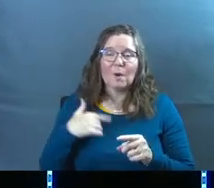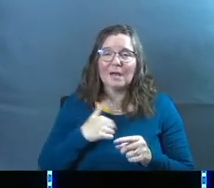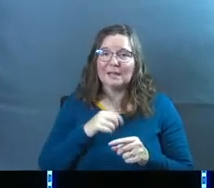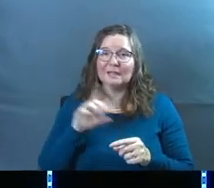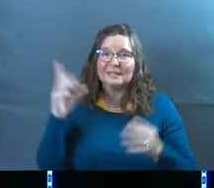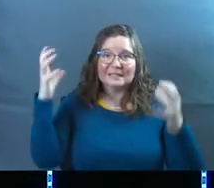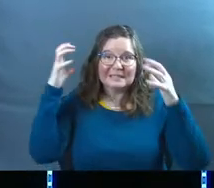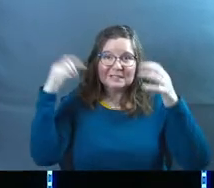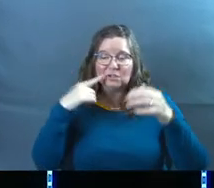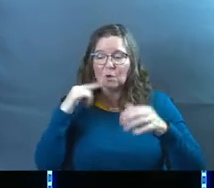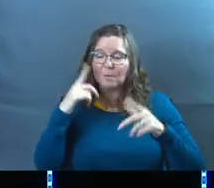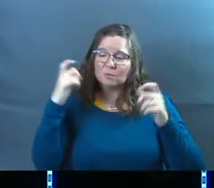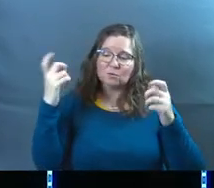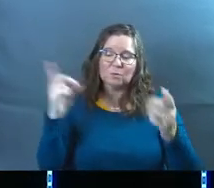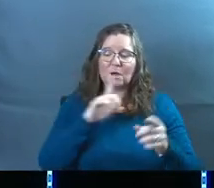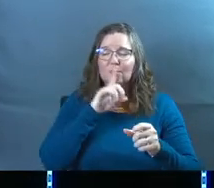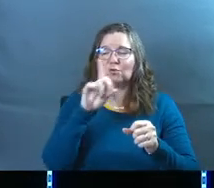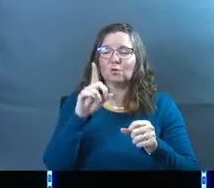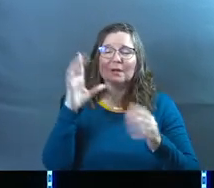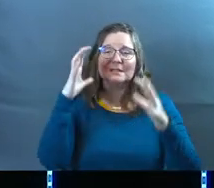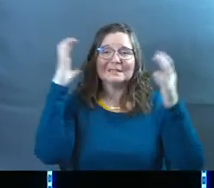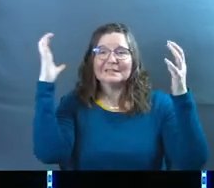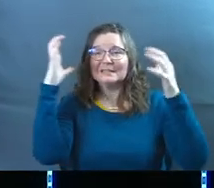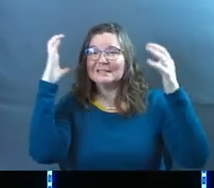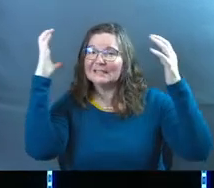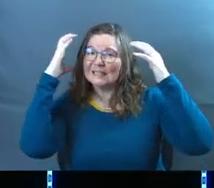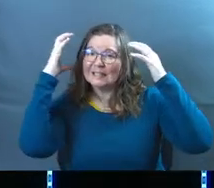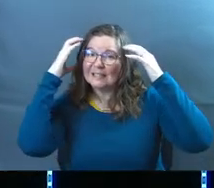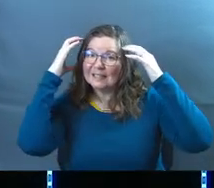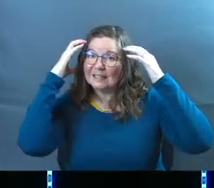And Disney told me all my dreams would come true, and Disney